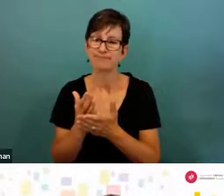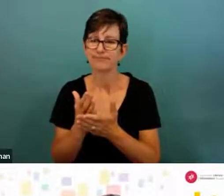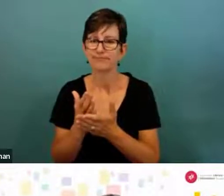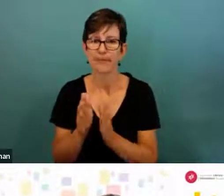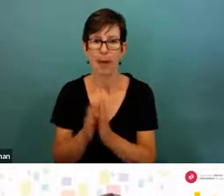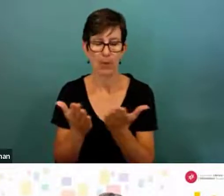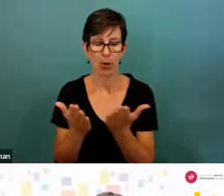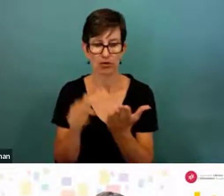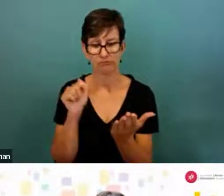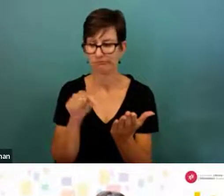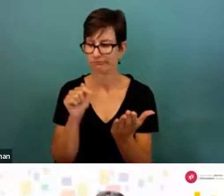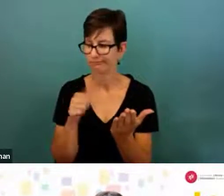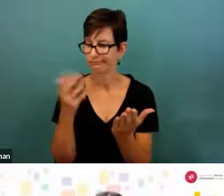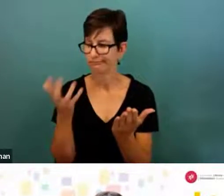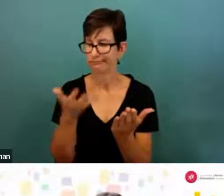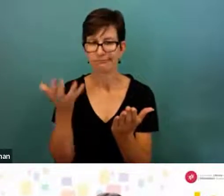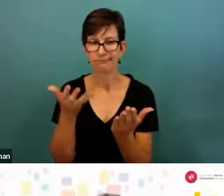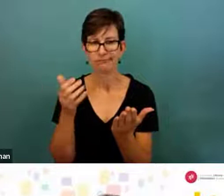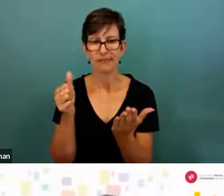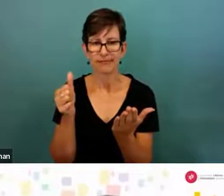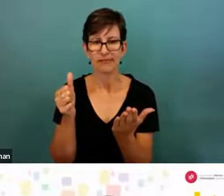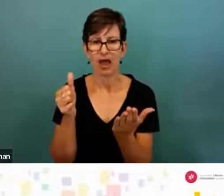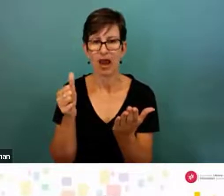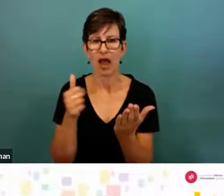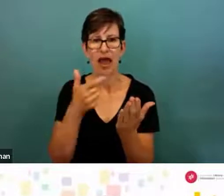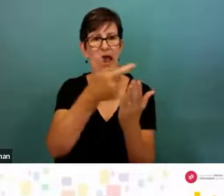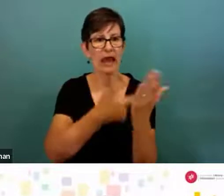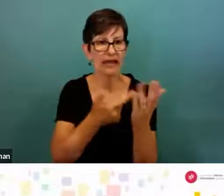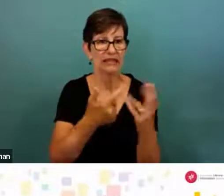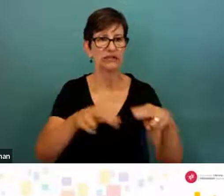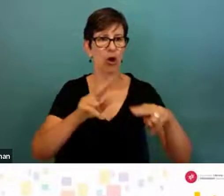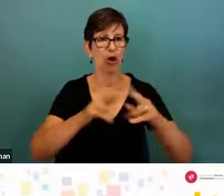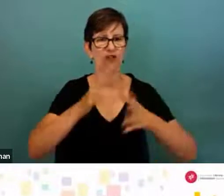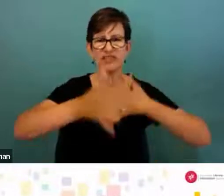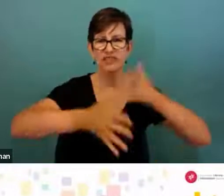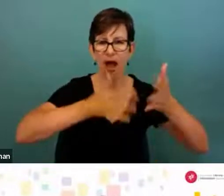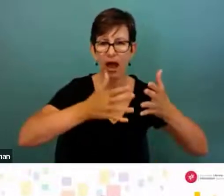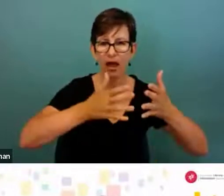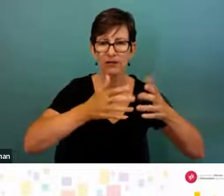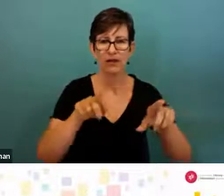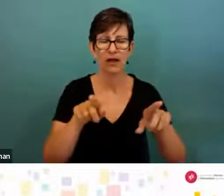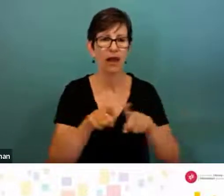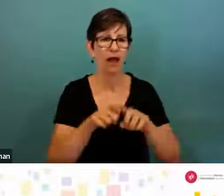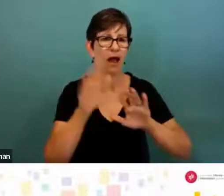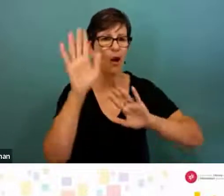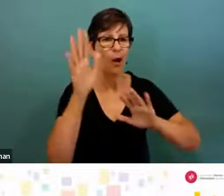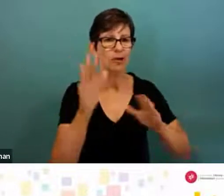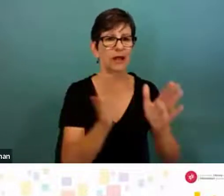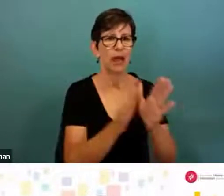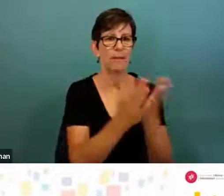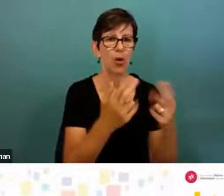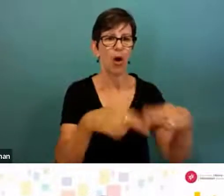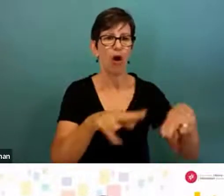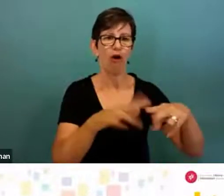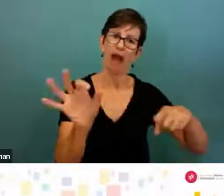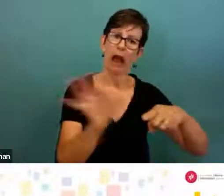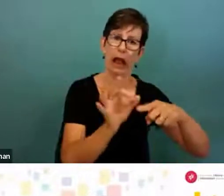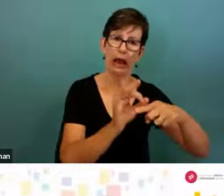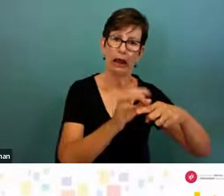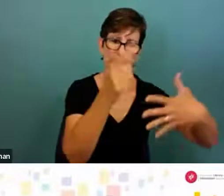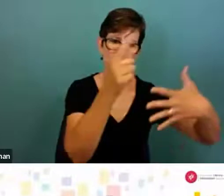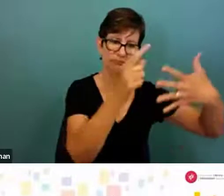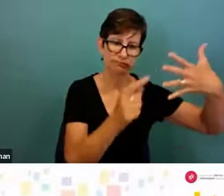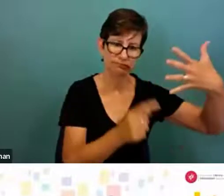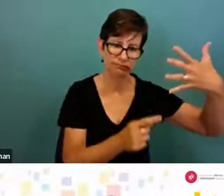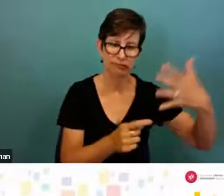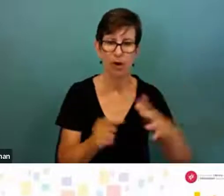books that are, you know, lists of signs, like Auslan Book of Colours or Auslan Book